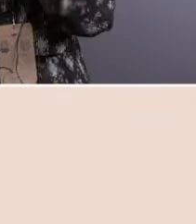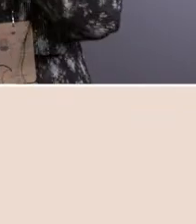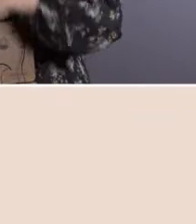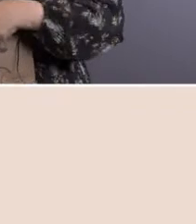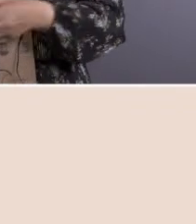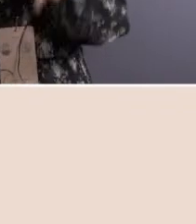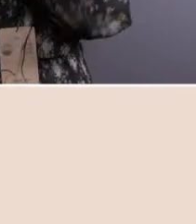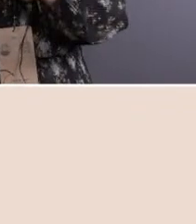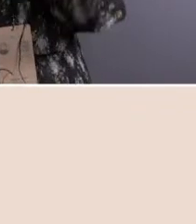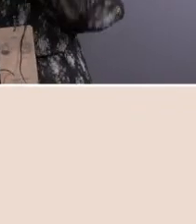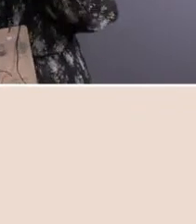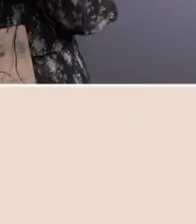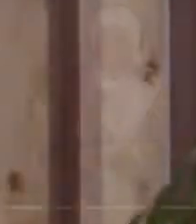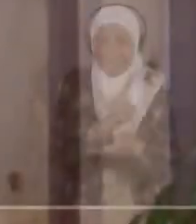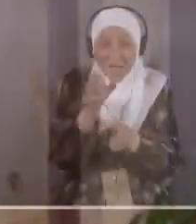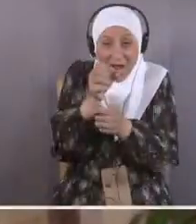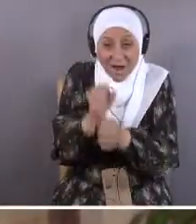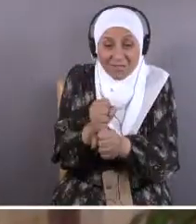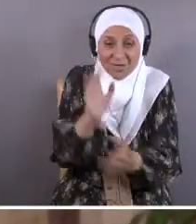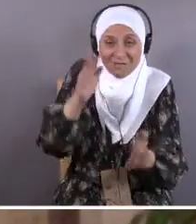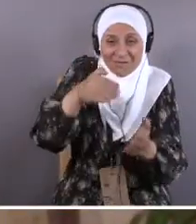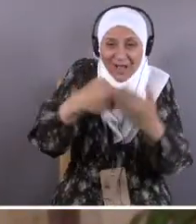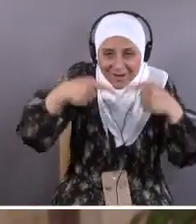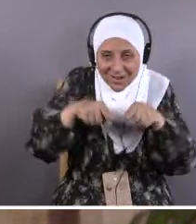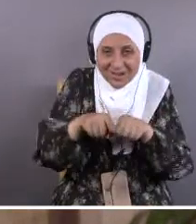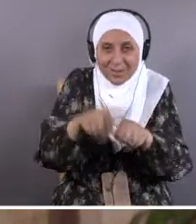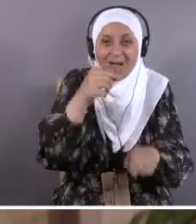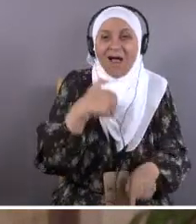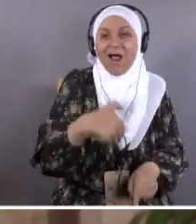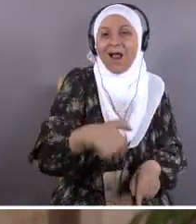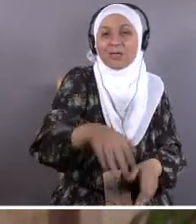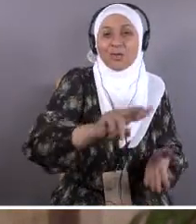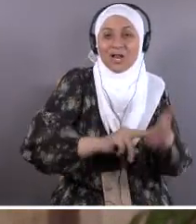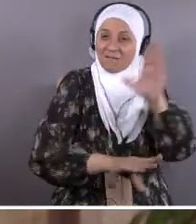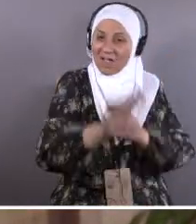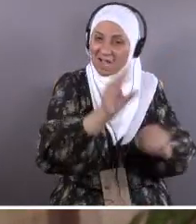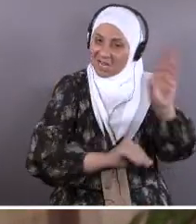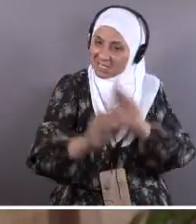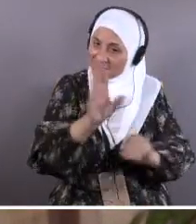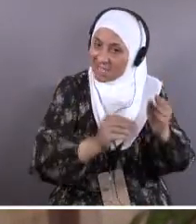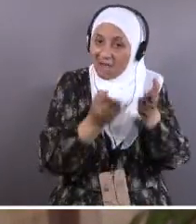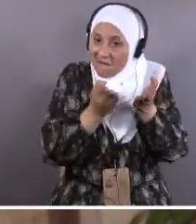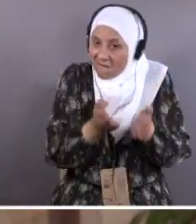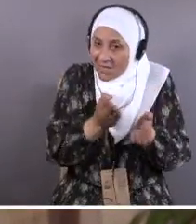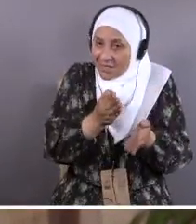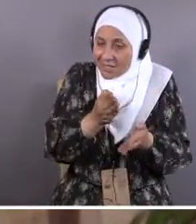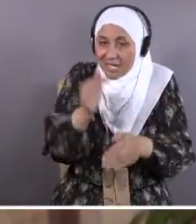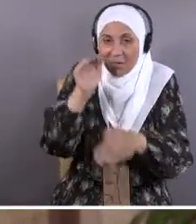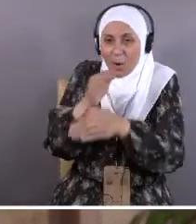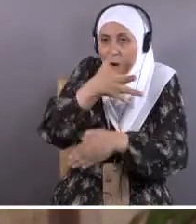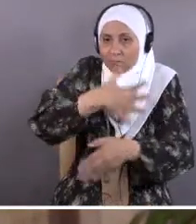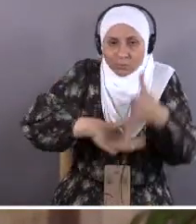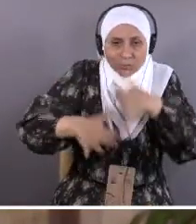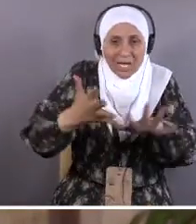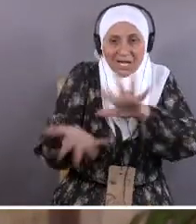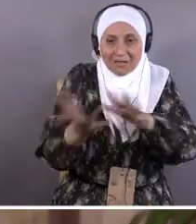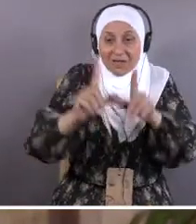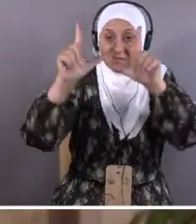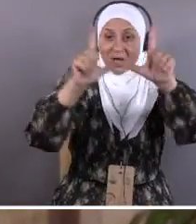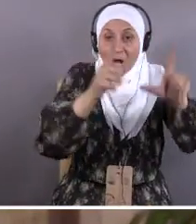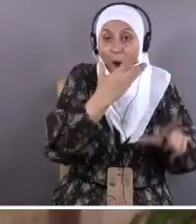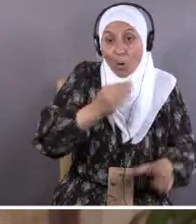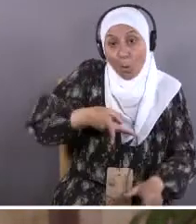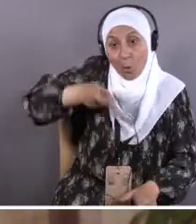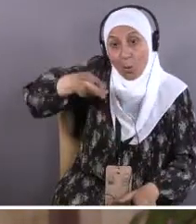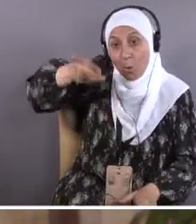approaches. Through the stories of speakers, the discussions during sessions, and the incredible exhibitions and demonstrations at the